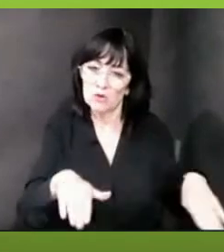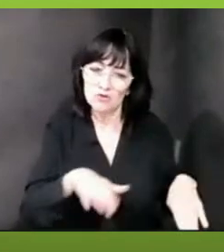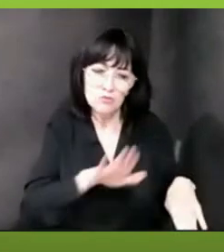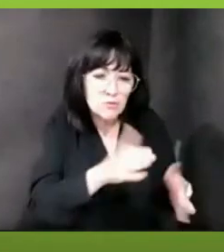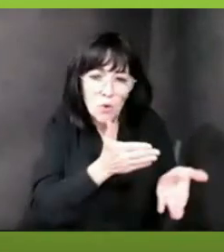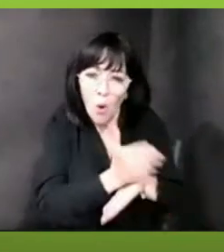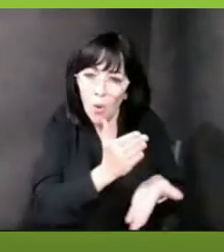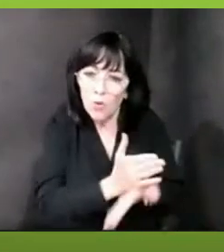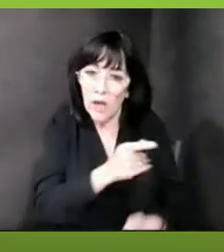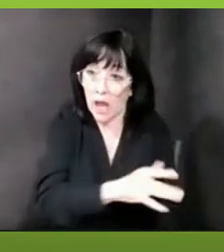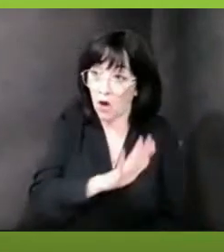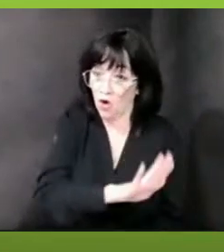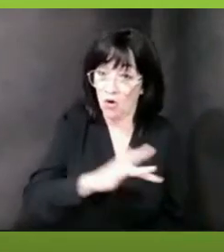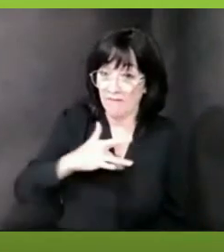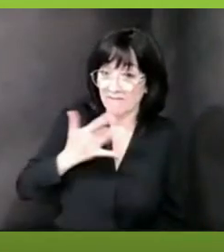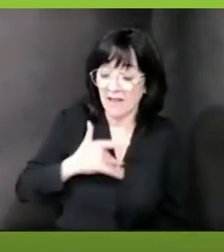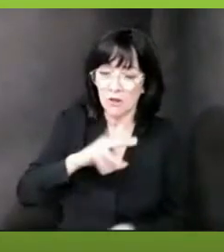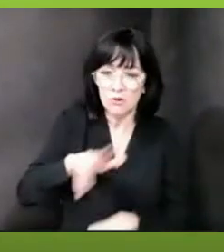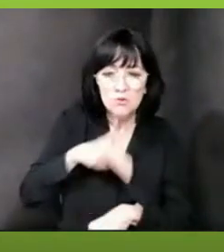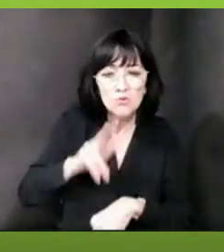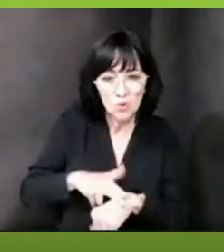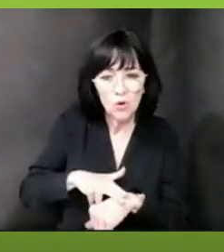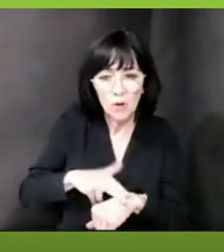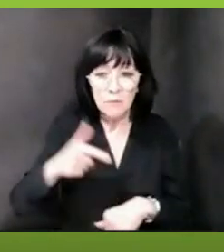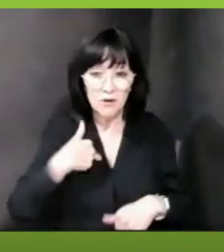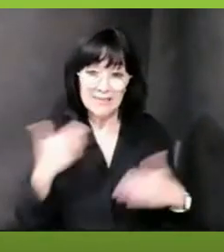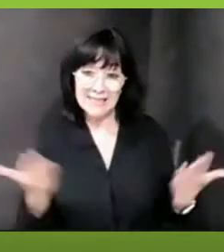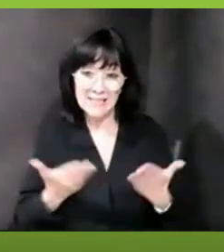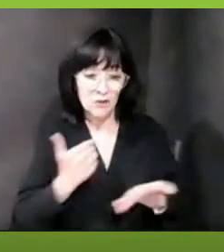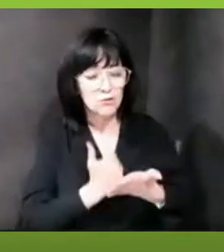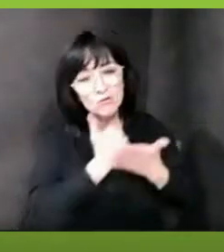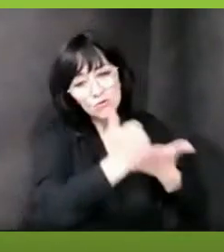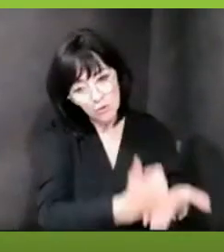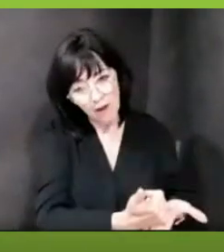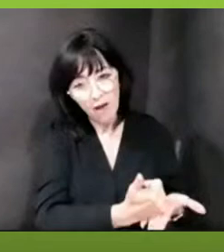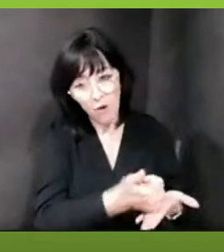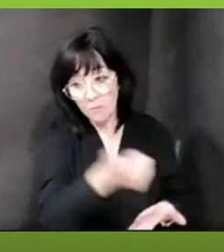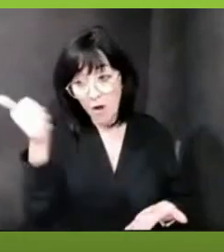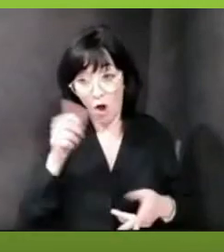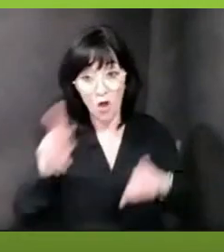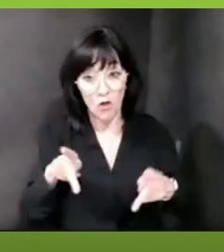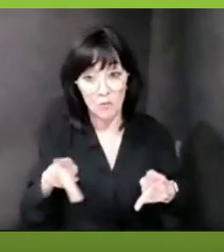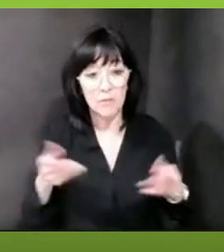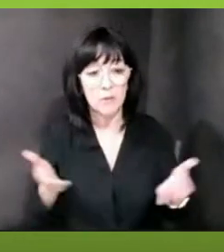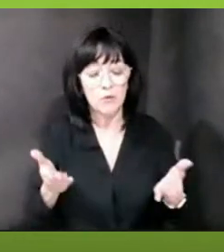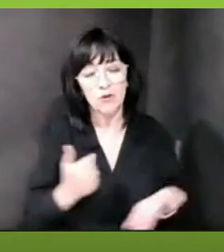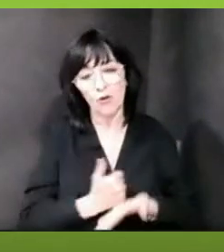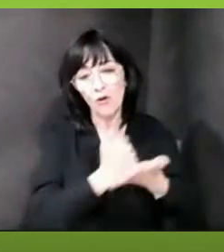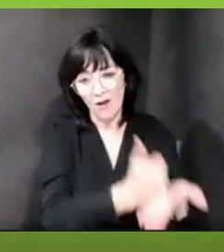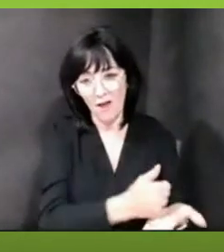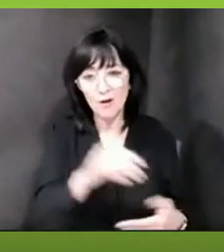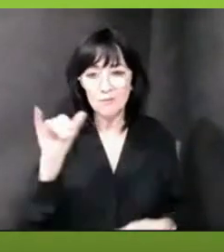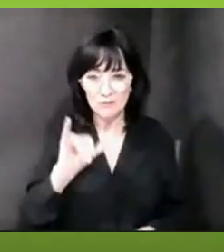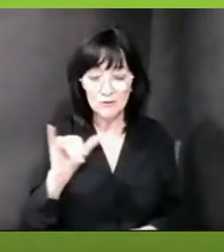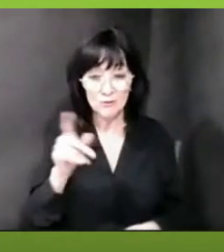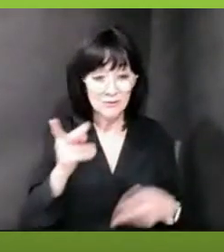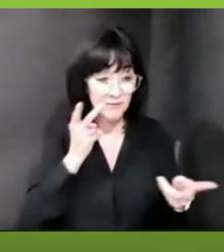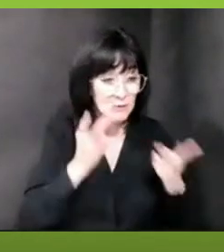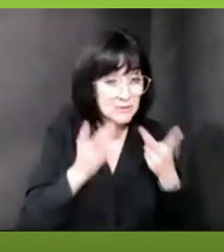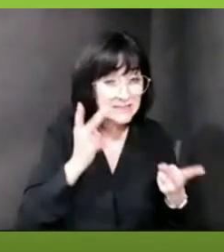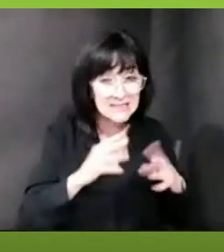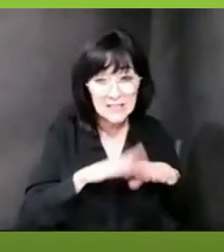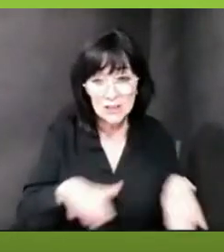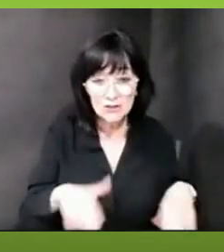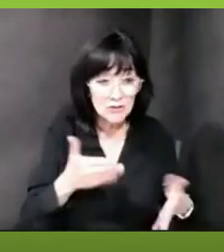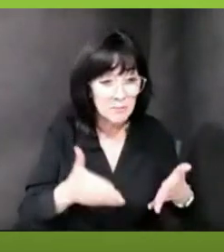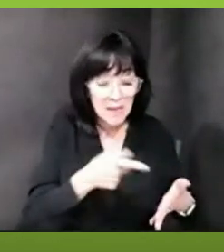those things and that, we're here to help them and there's other people as well. So if you are seeing that your children maybe need more